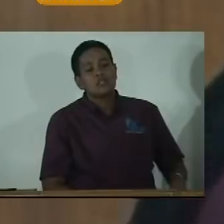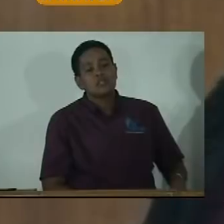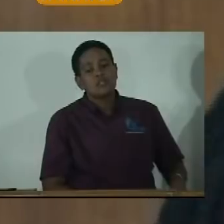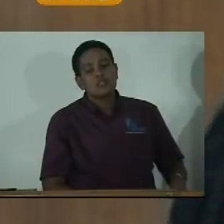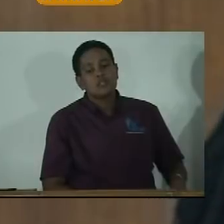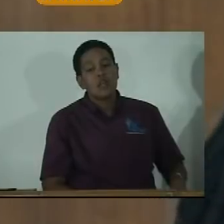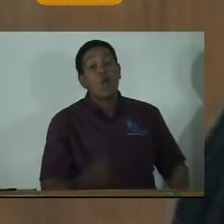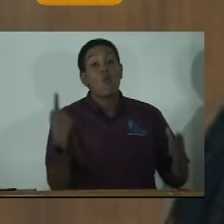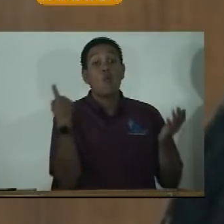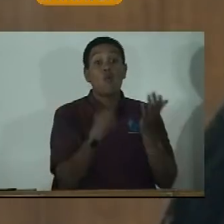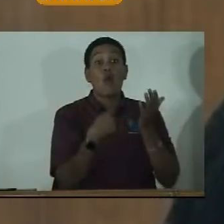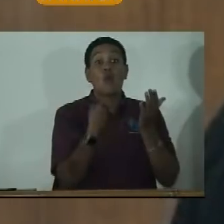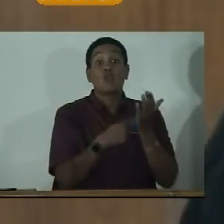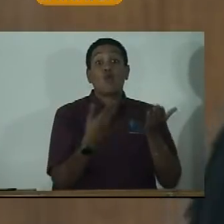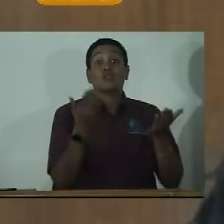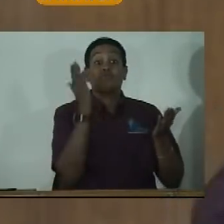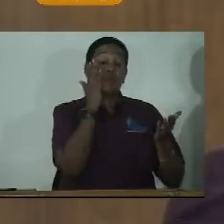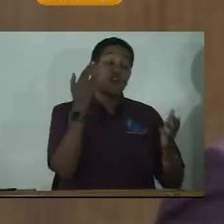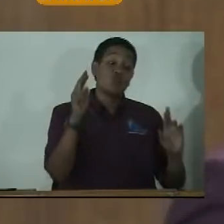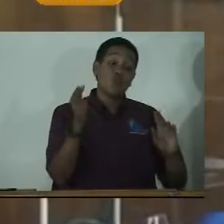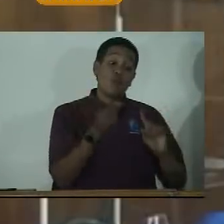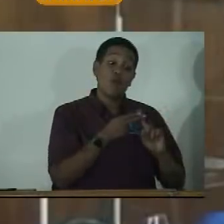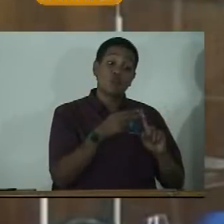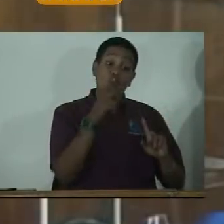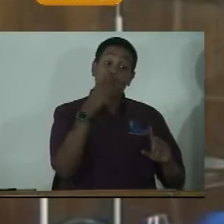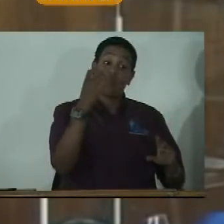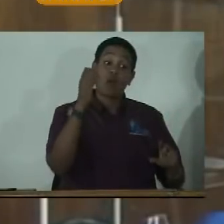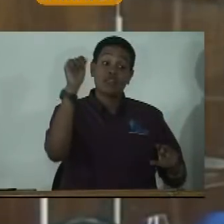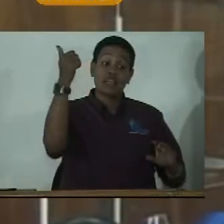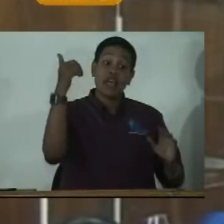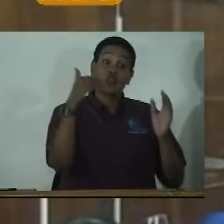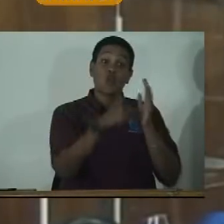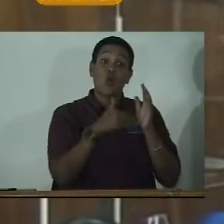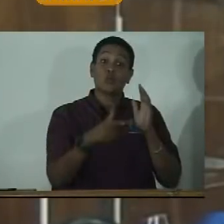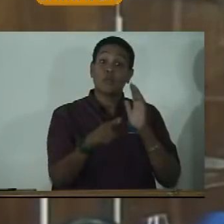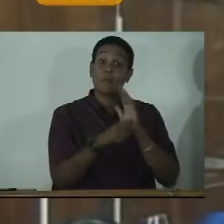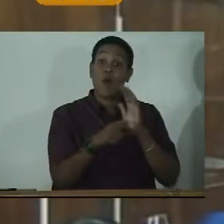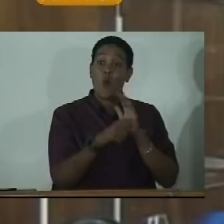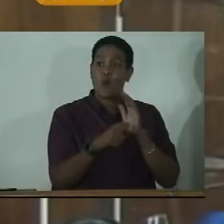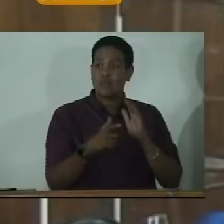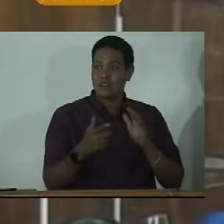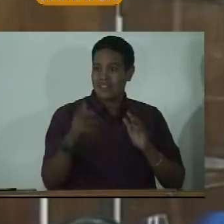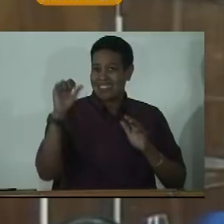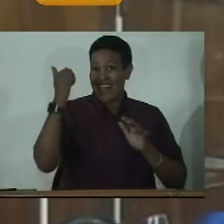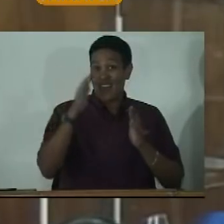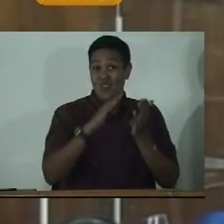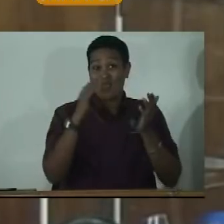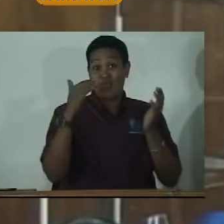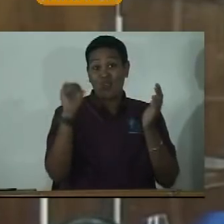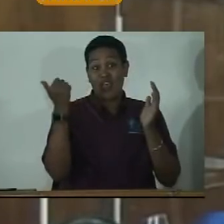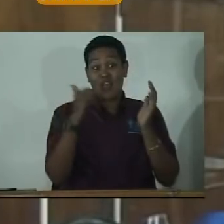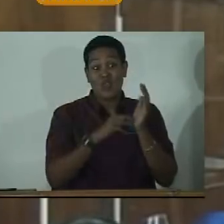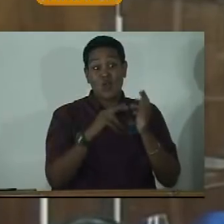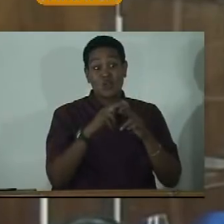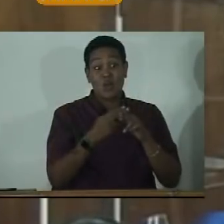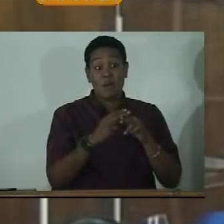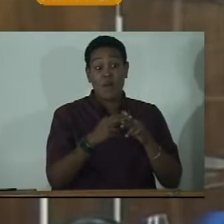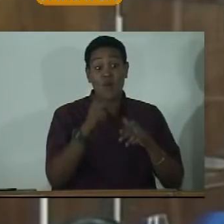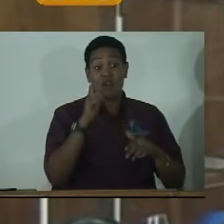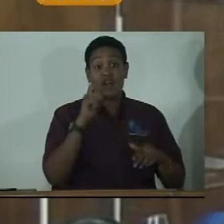1,000-room hotels who said that he wants 10,000 pounds of potato actually want 10,000 1-pound